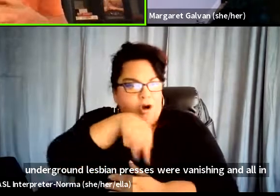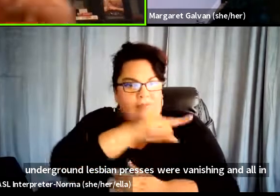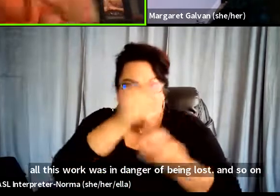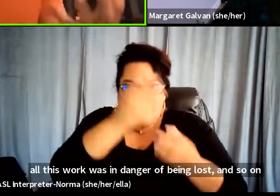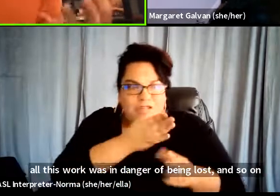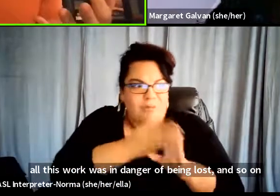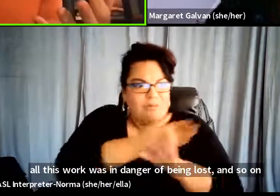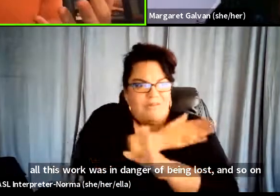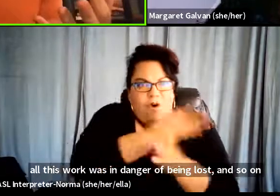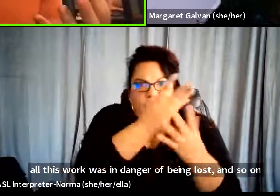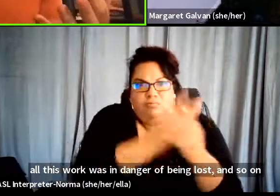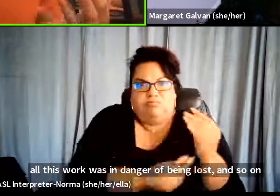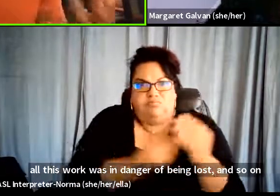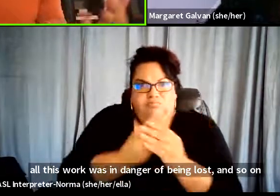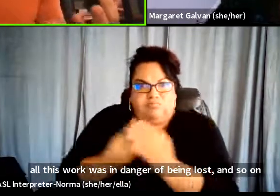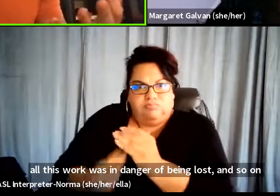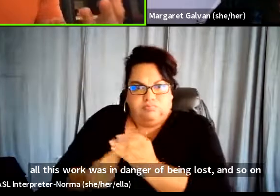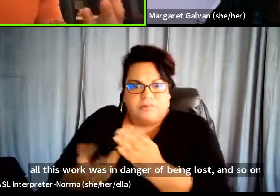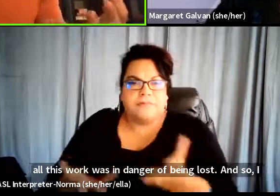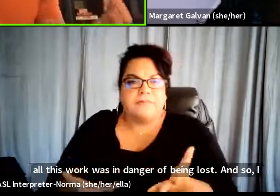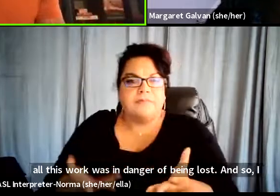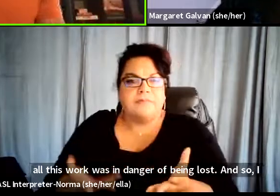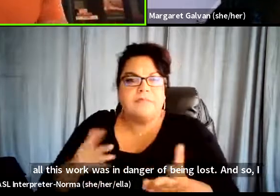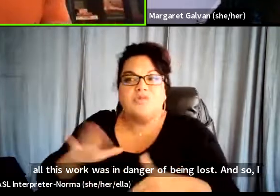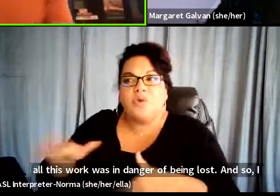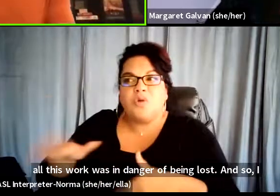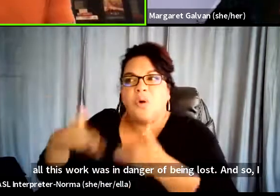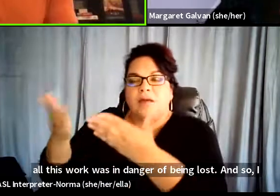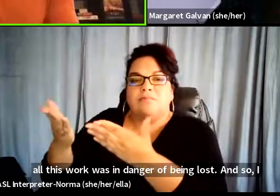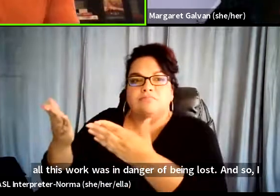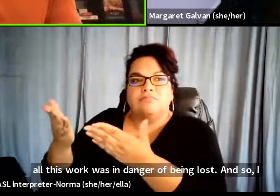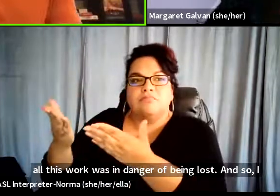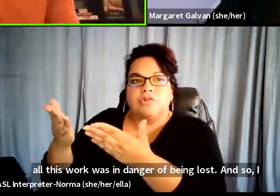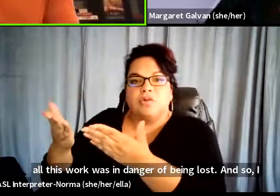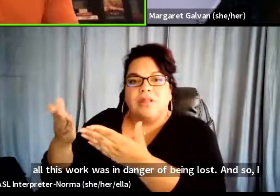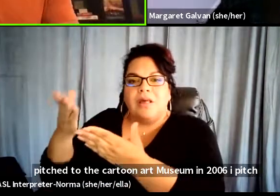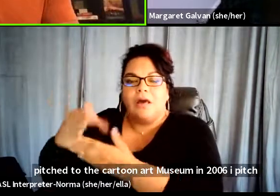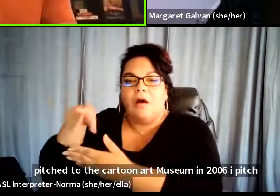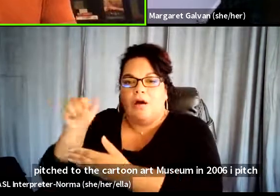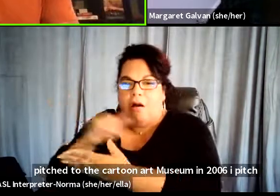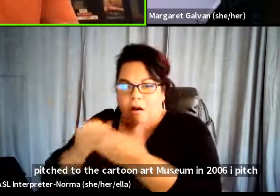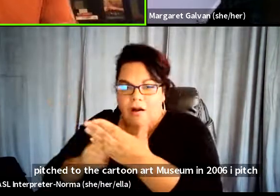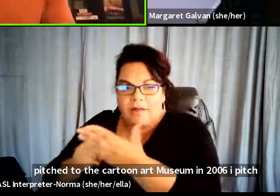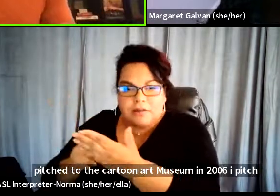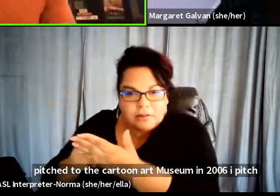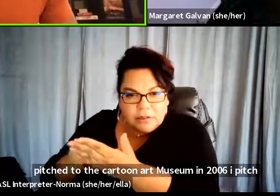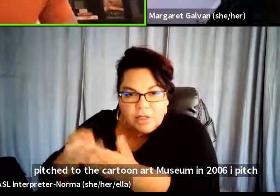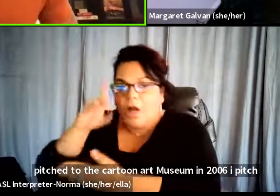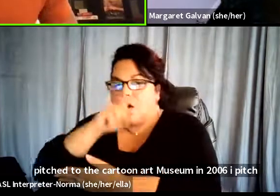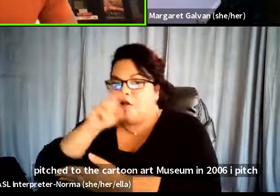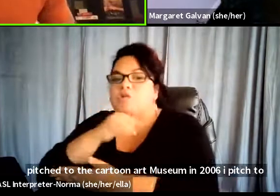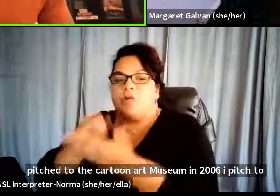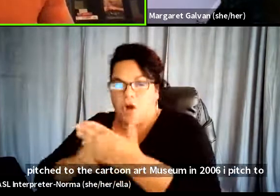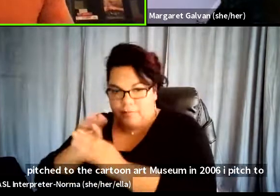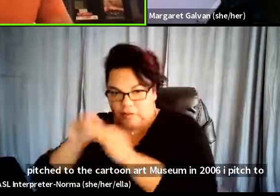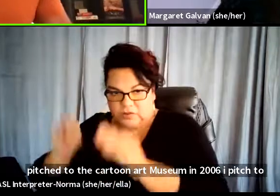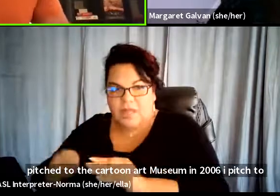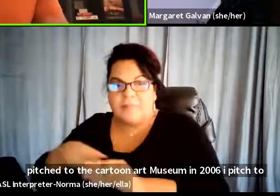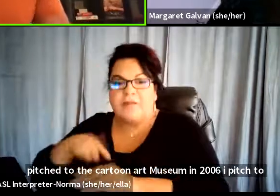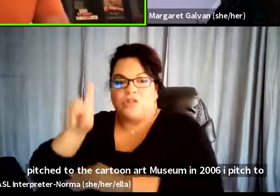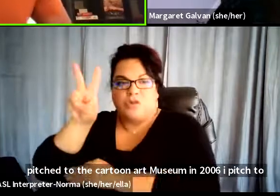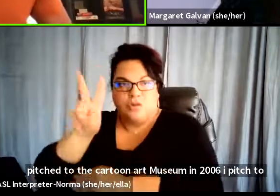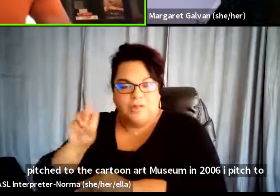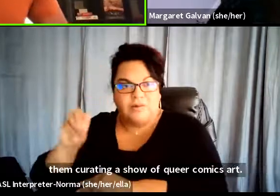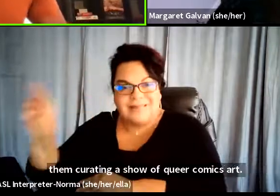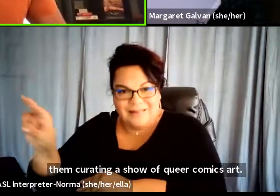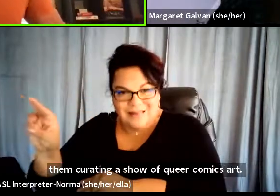I pitched to the Cartoon Art Museum in 2006, I pitched to them curating a show of queer comics art. I just